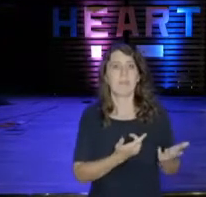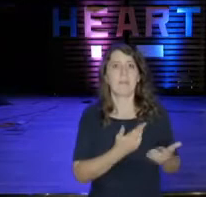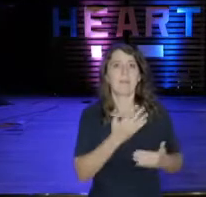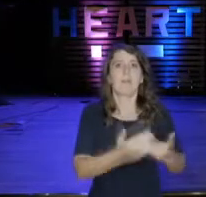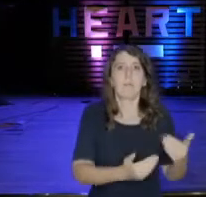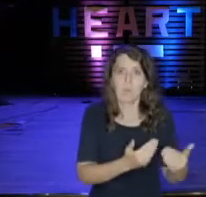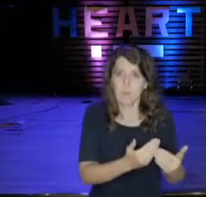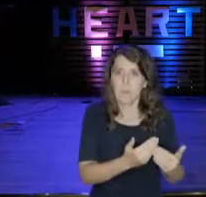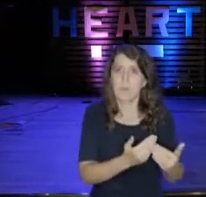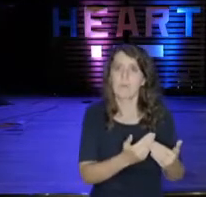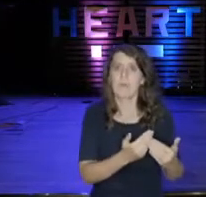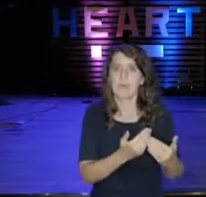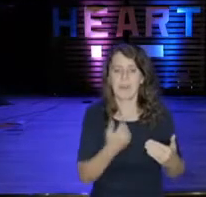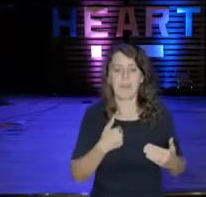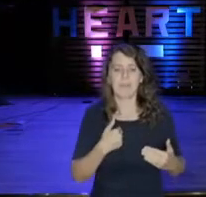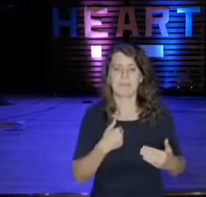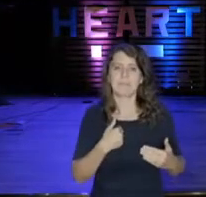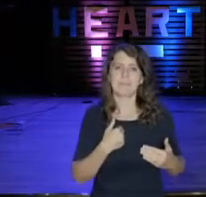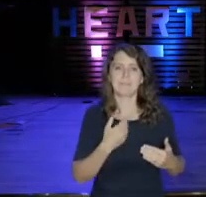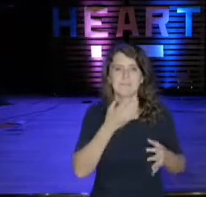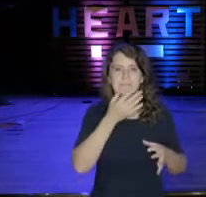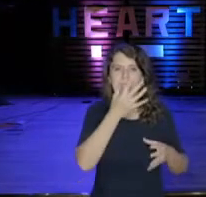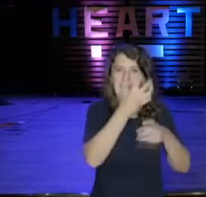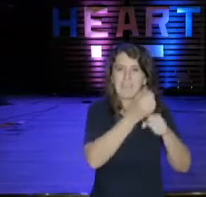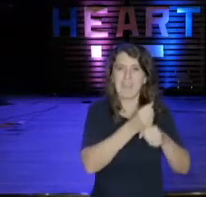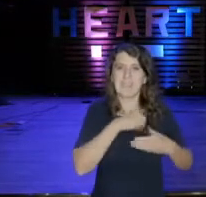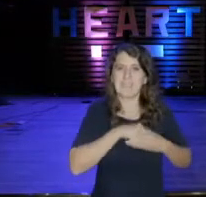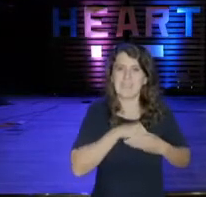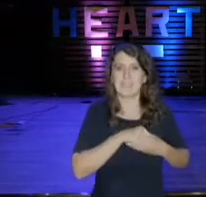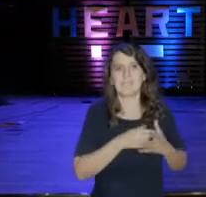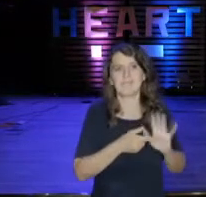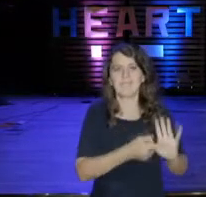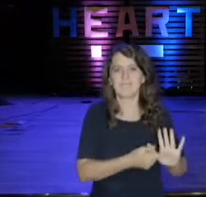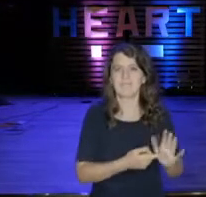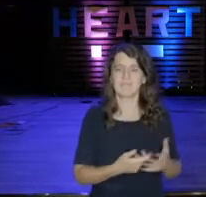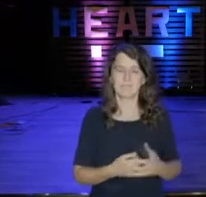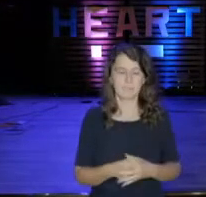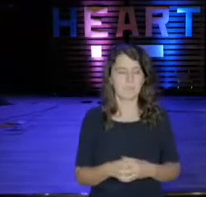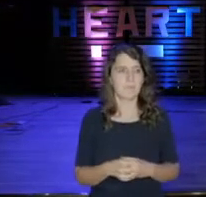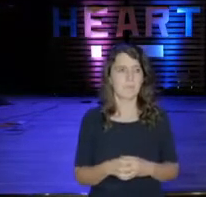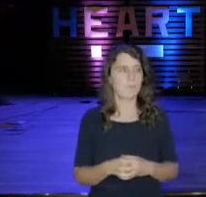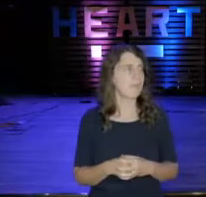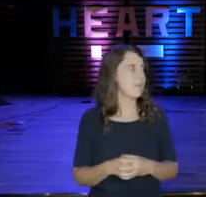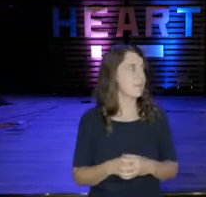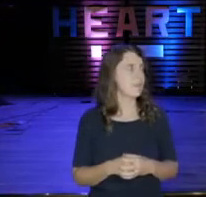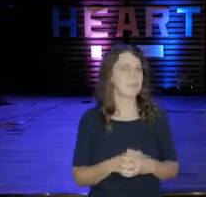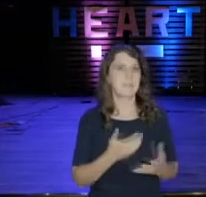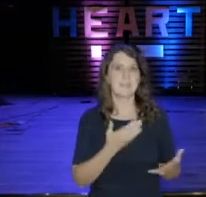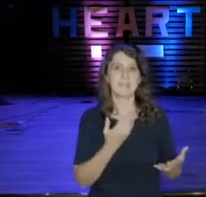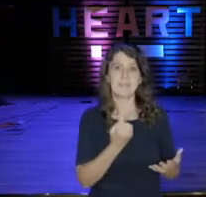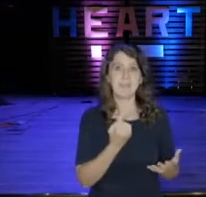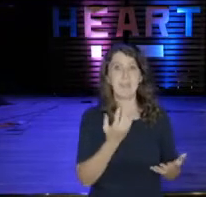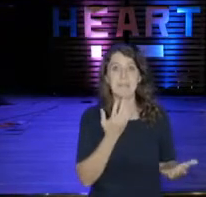someone to show that kind of kindness to someone that they probably didn't even know. In fact, someone that ruined their fence.